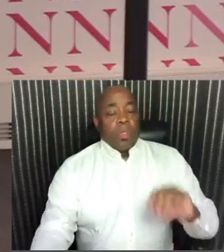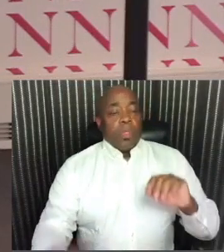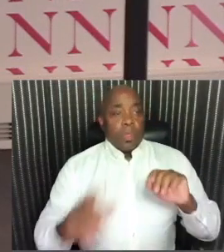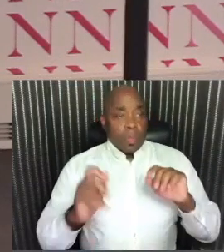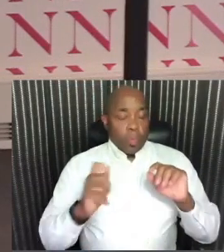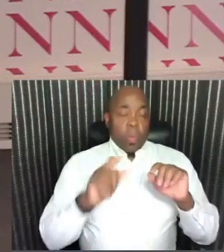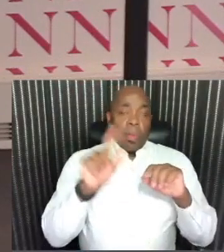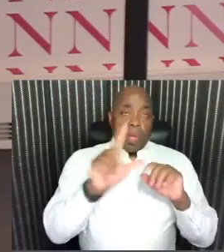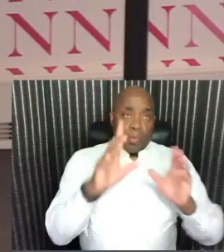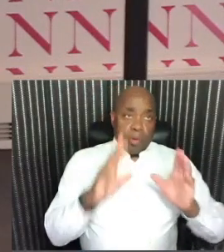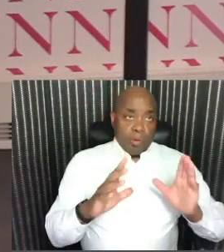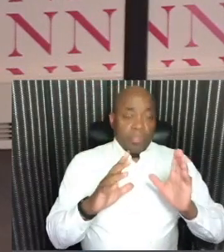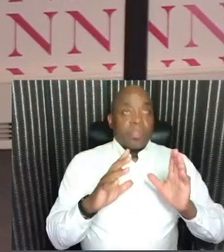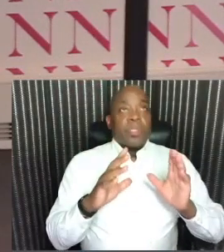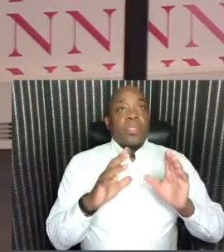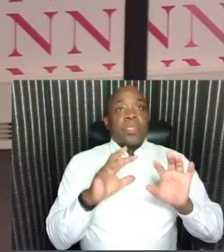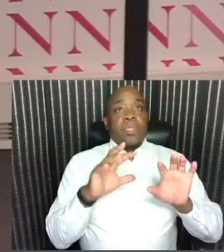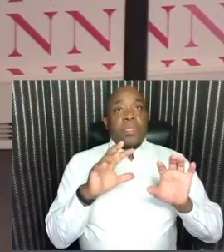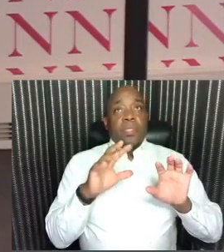you're doing.